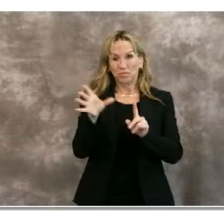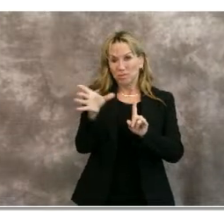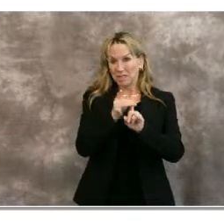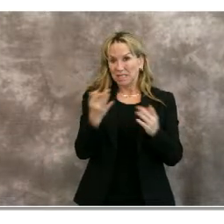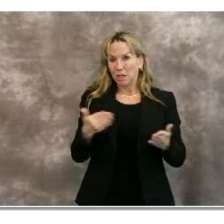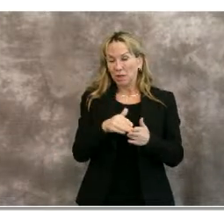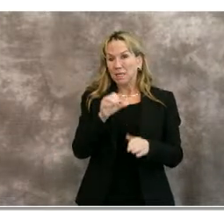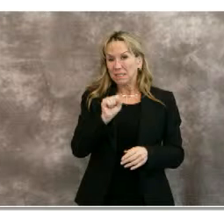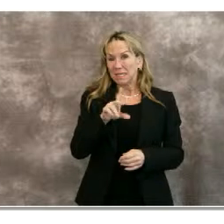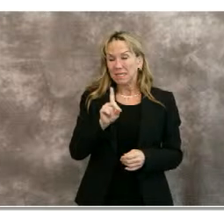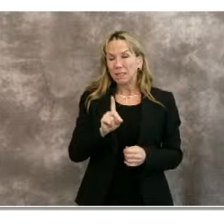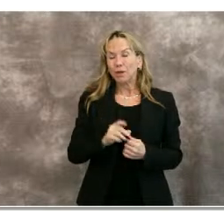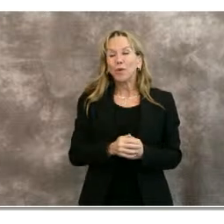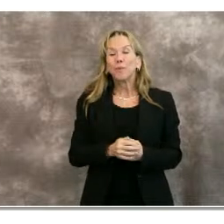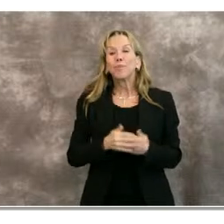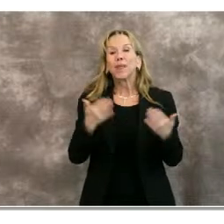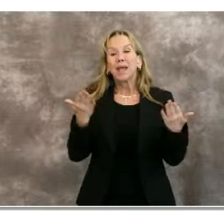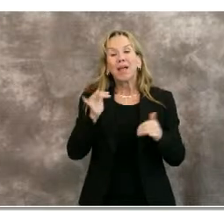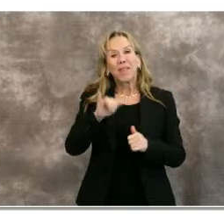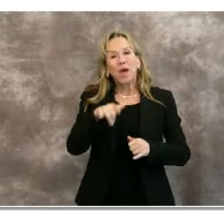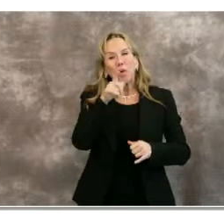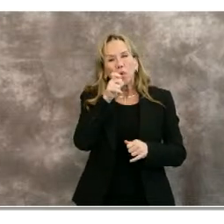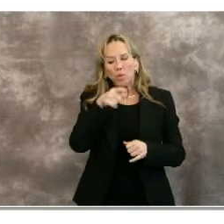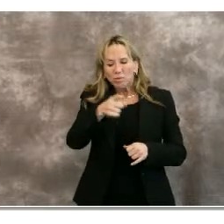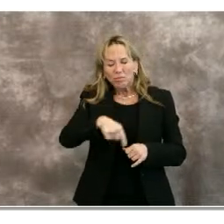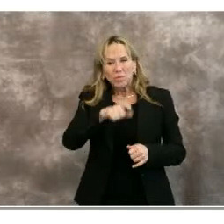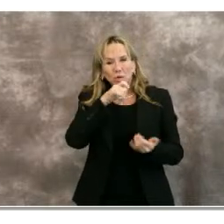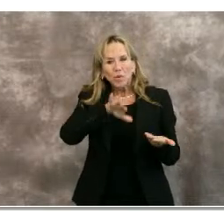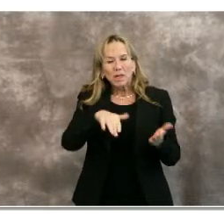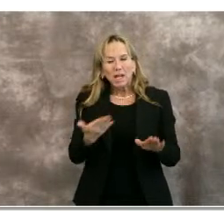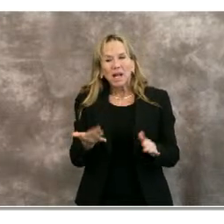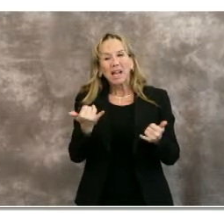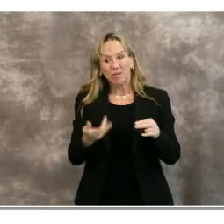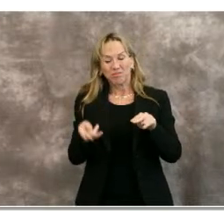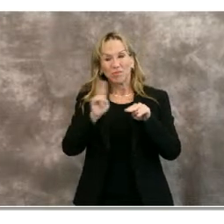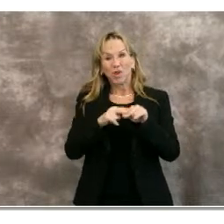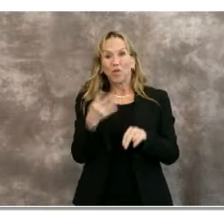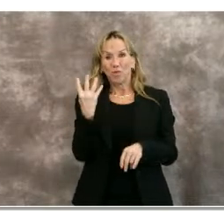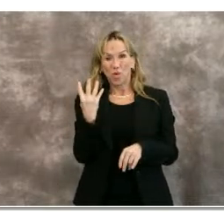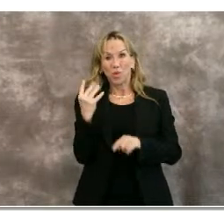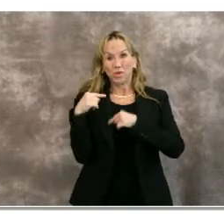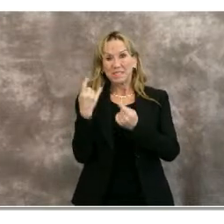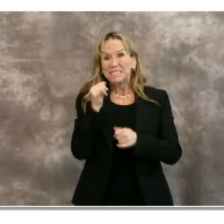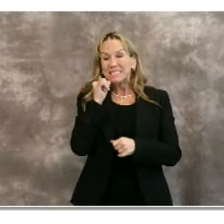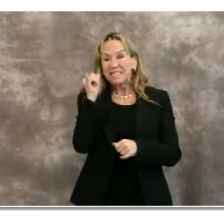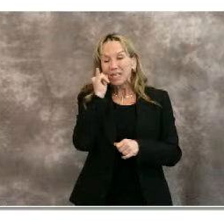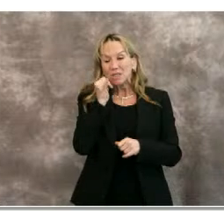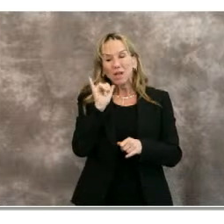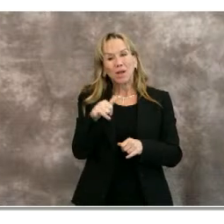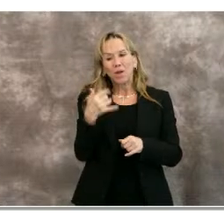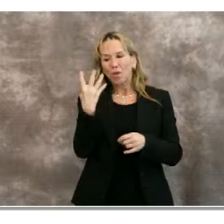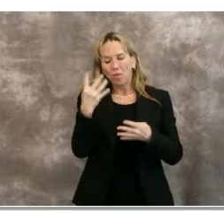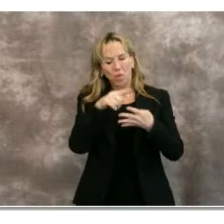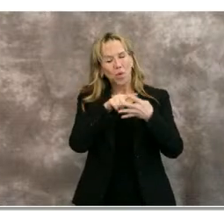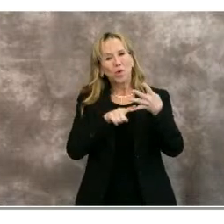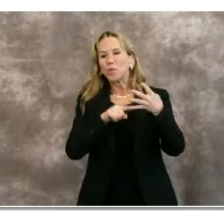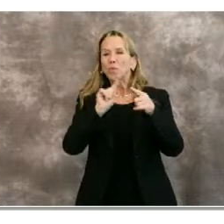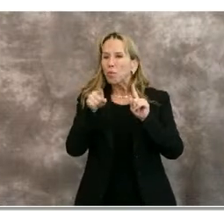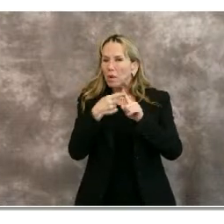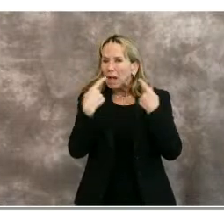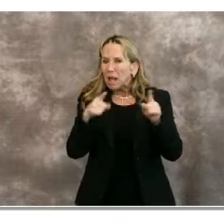cases, we have, again, 4 additional deaths reported since yesterday, and the dates of these